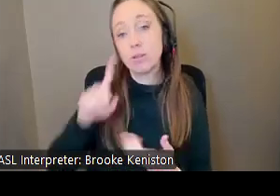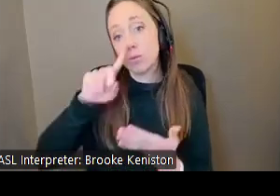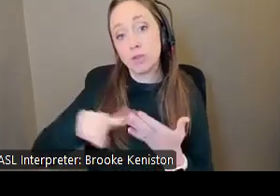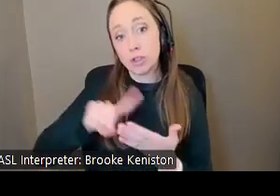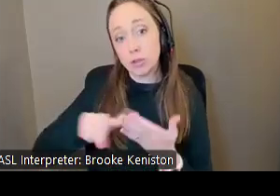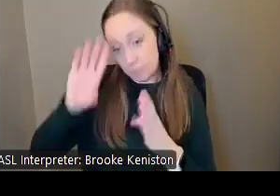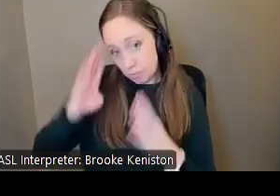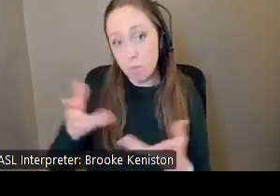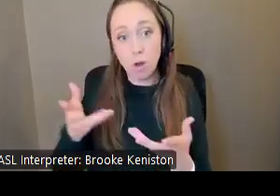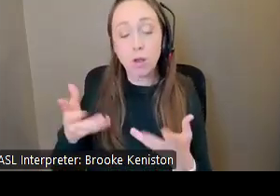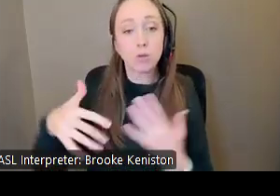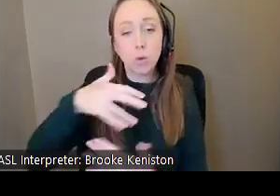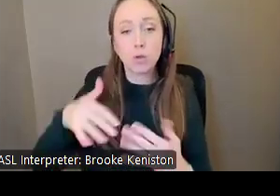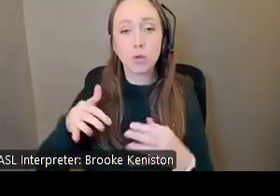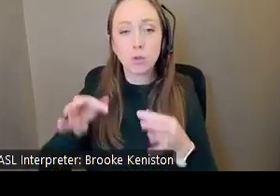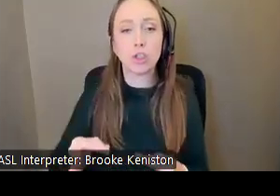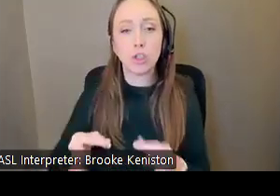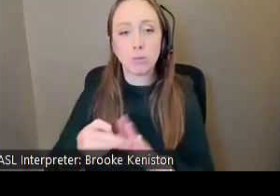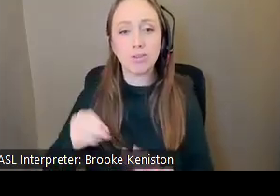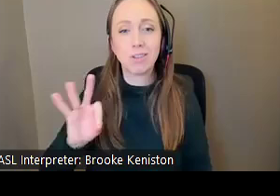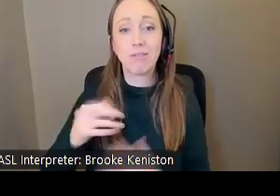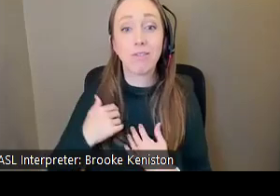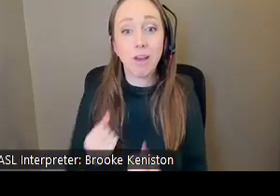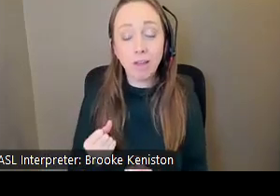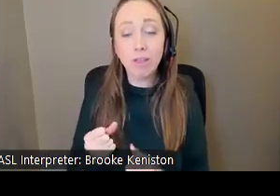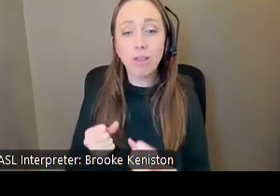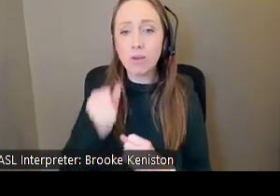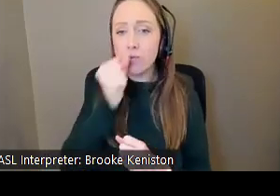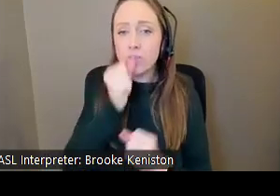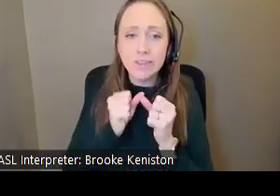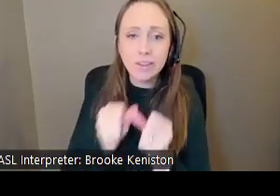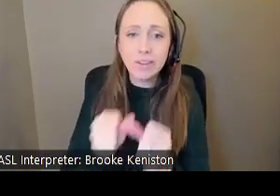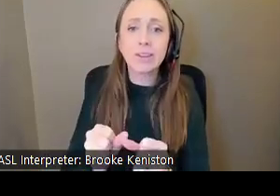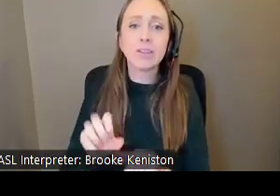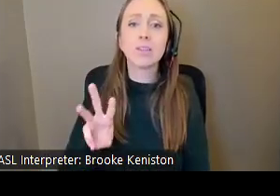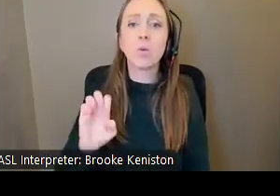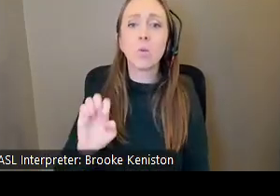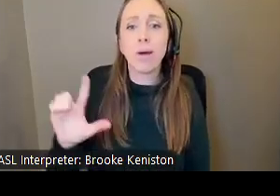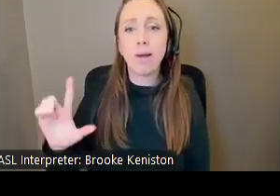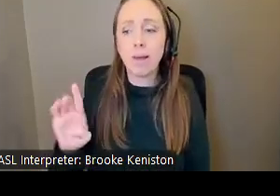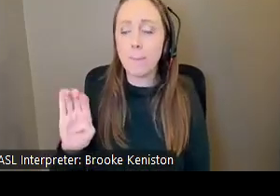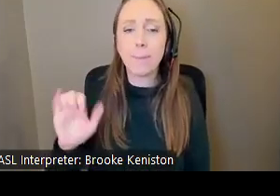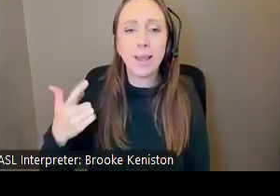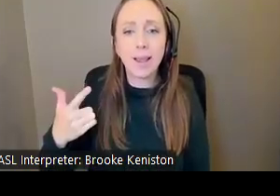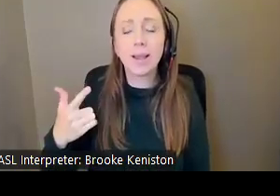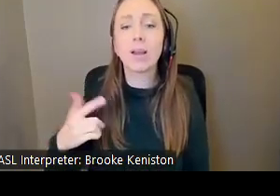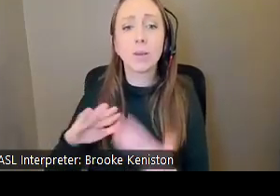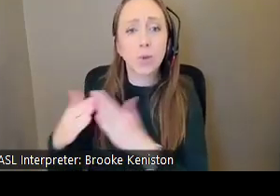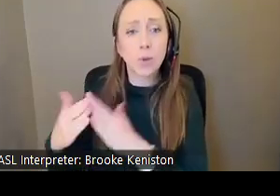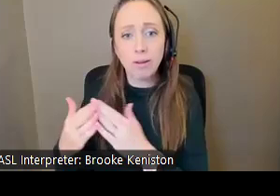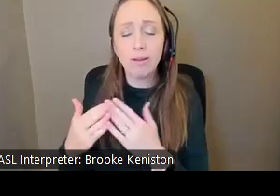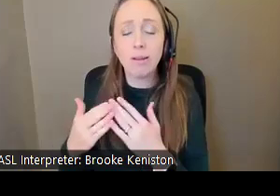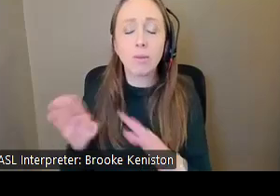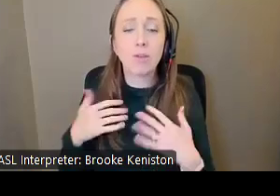of health, physician resilience and well-being, community capacity building, and health disparities in the Rio